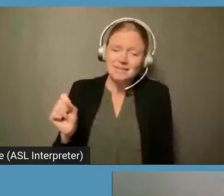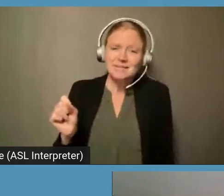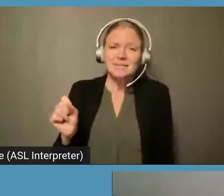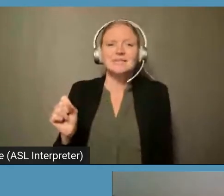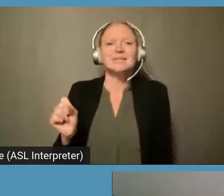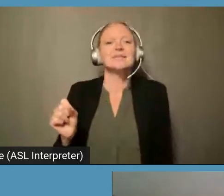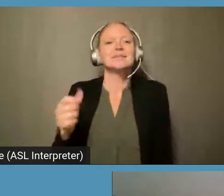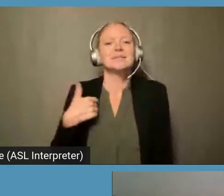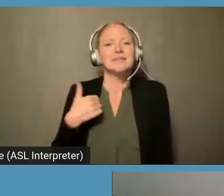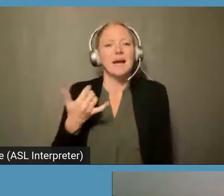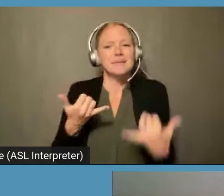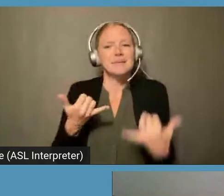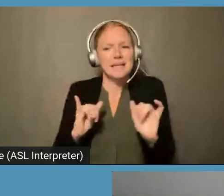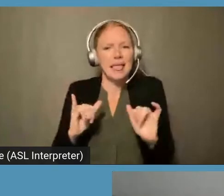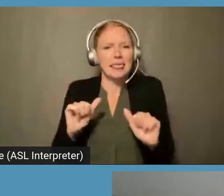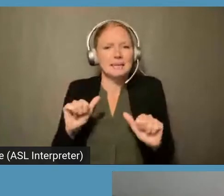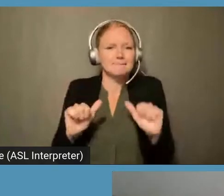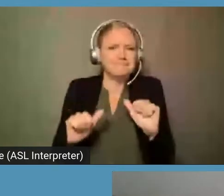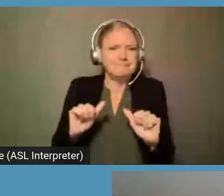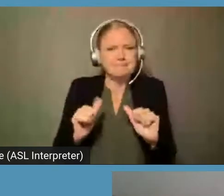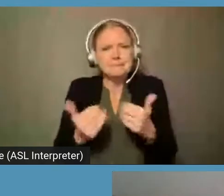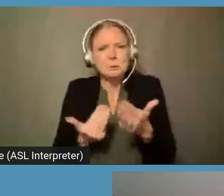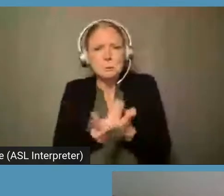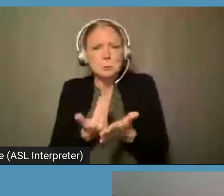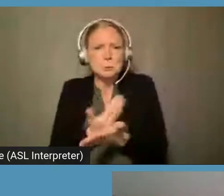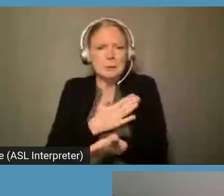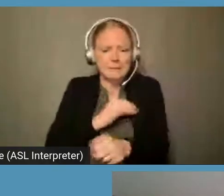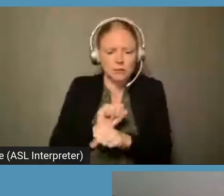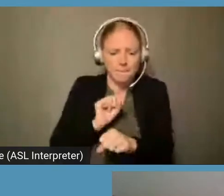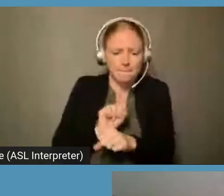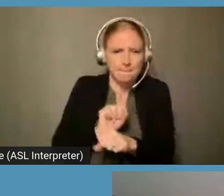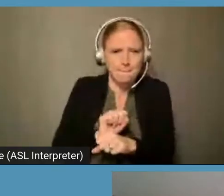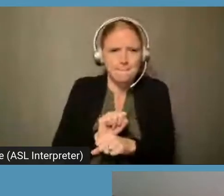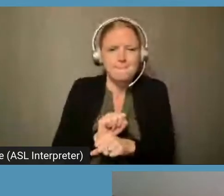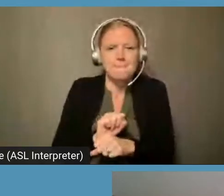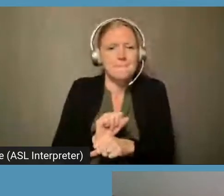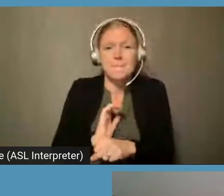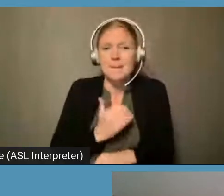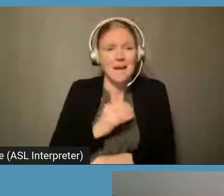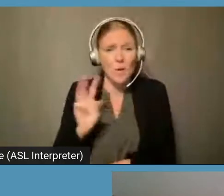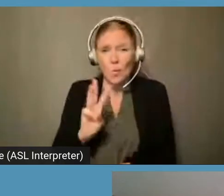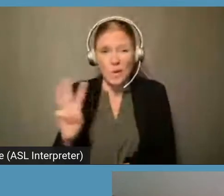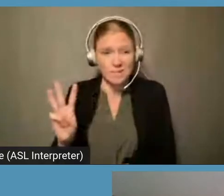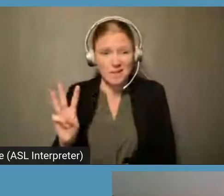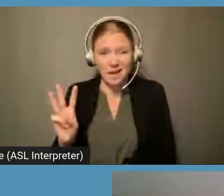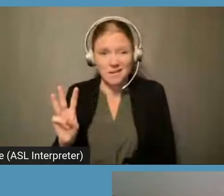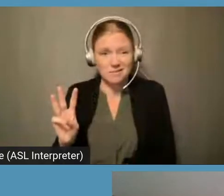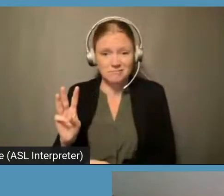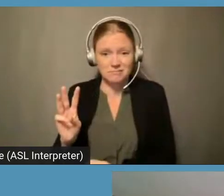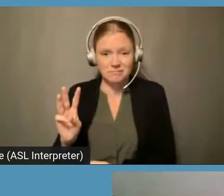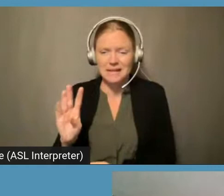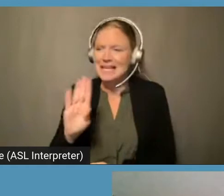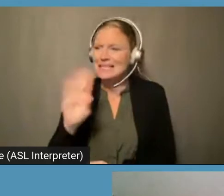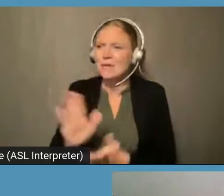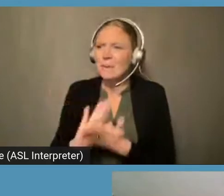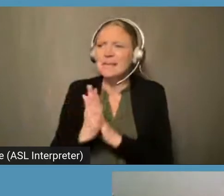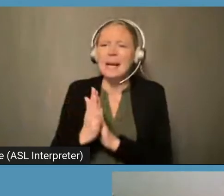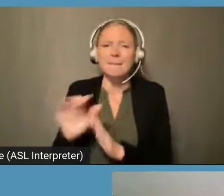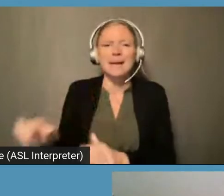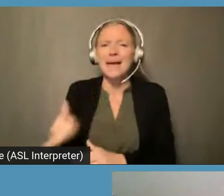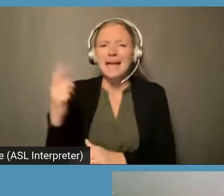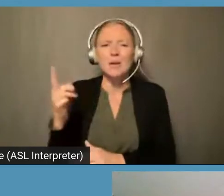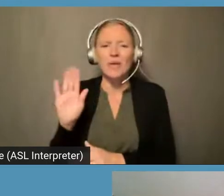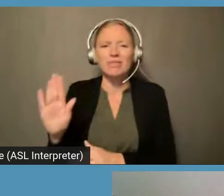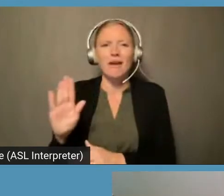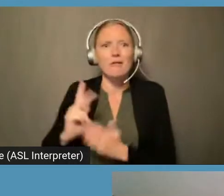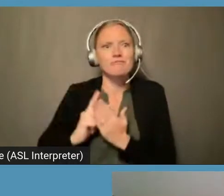still relatively new to this position, and I don't feel like our website has ever really been anybody's baby. And so